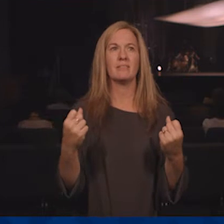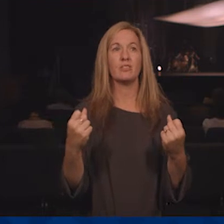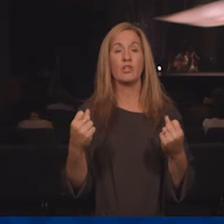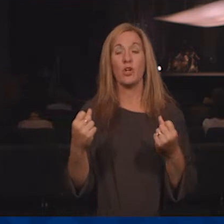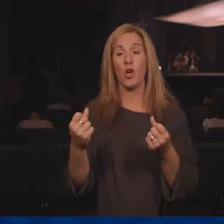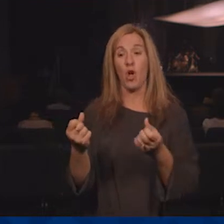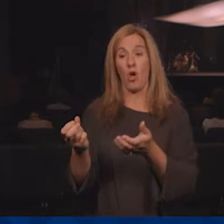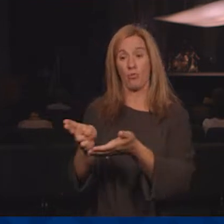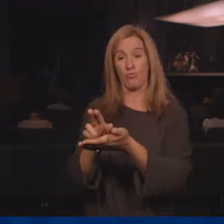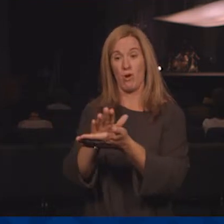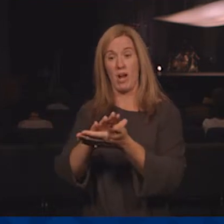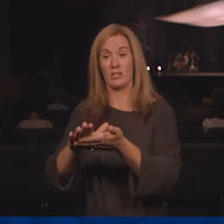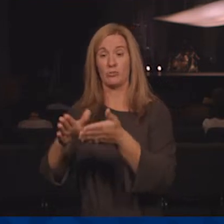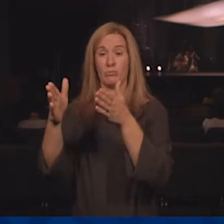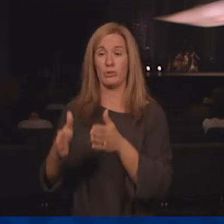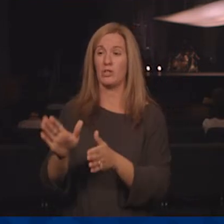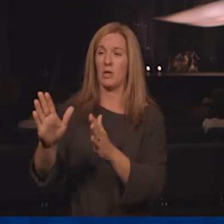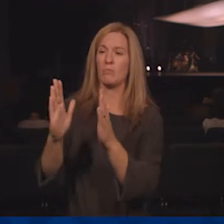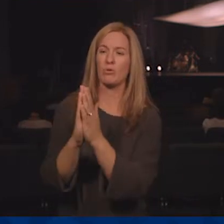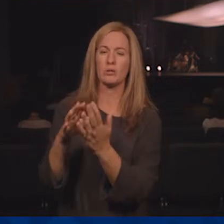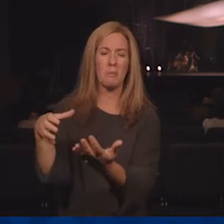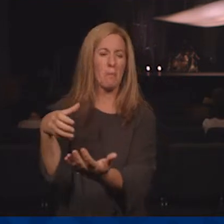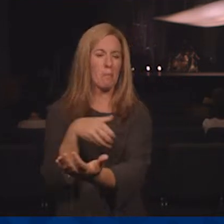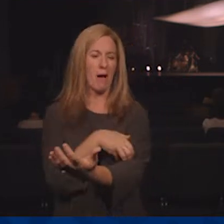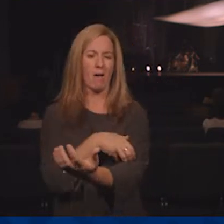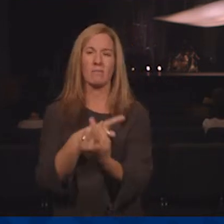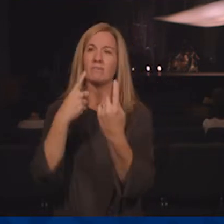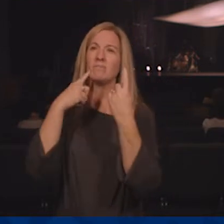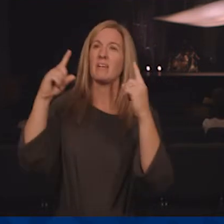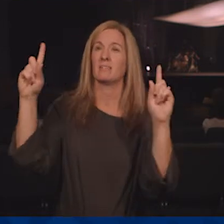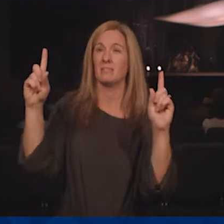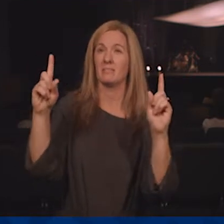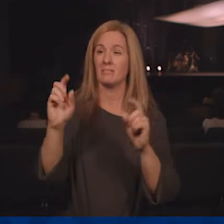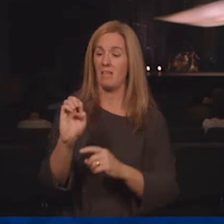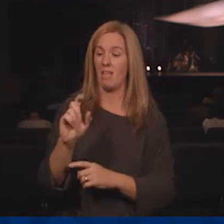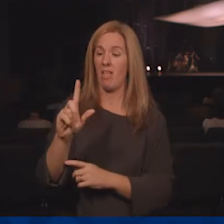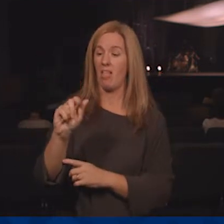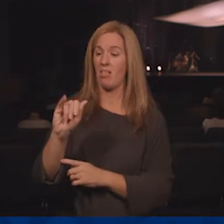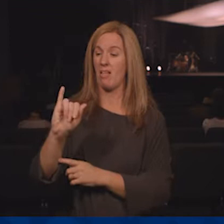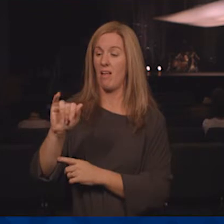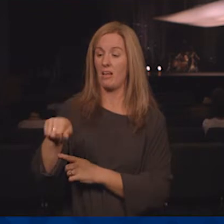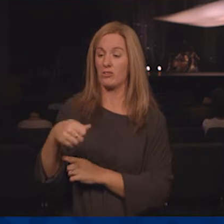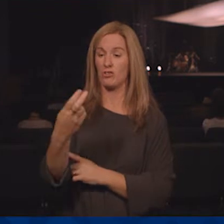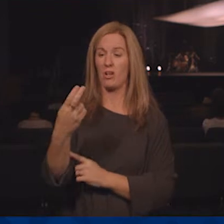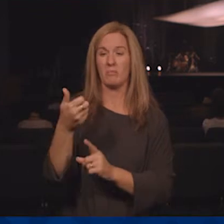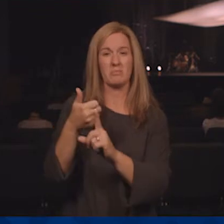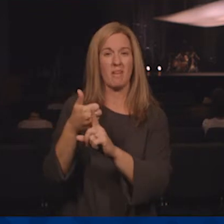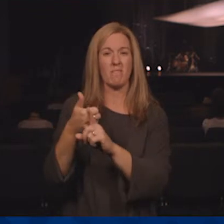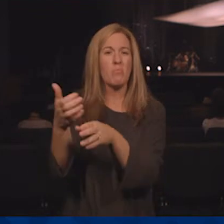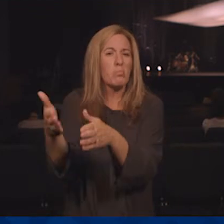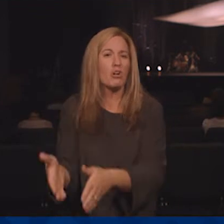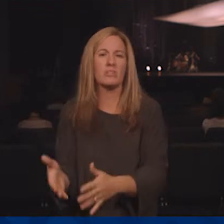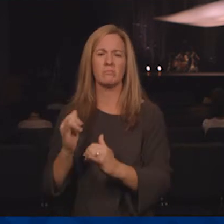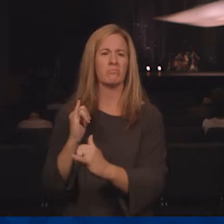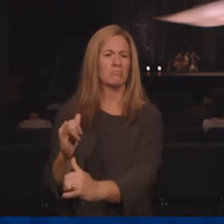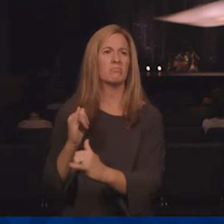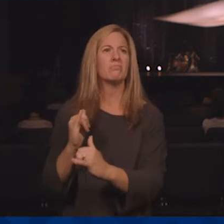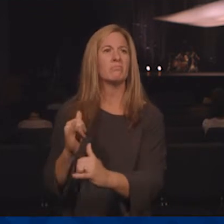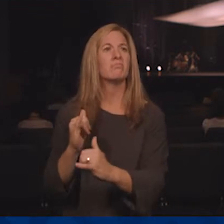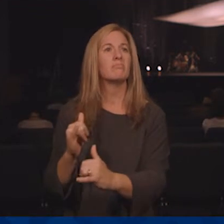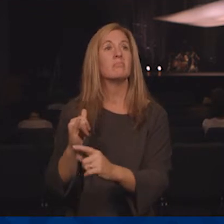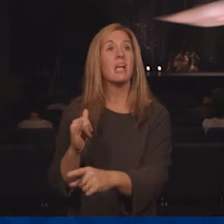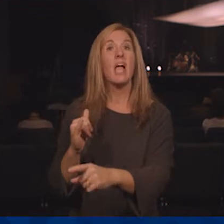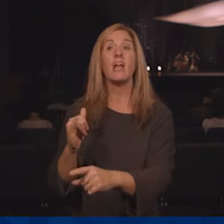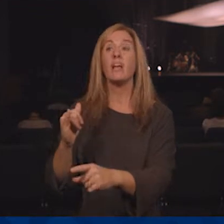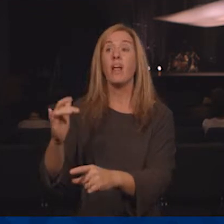and effective. Elijah was a human being, even as we are. He prayed earnestly that it would not rain, and it